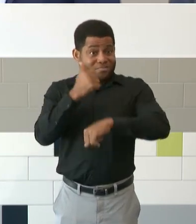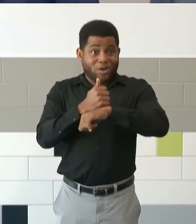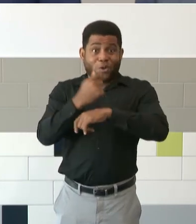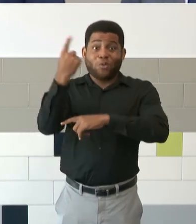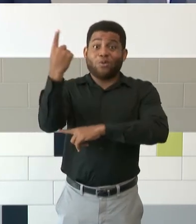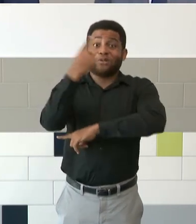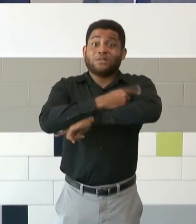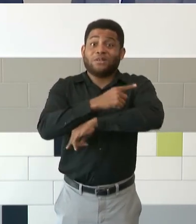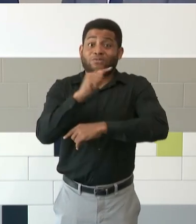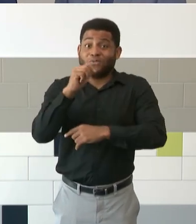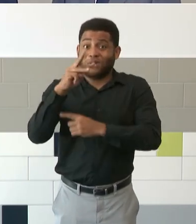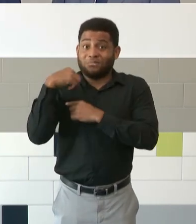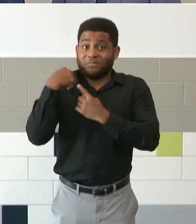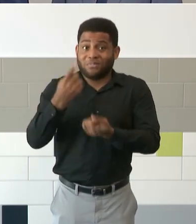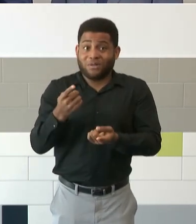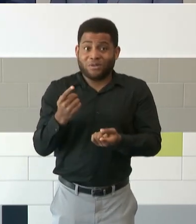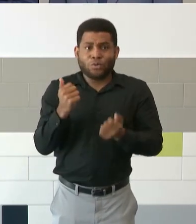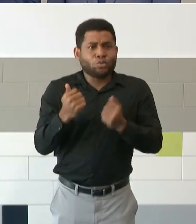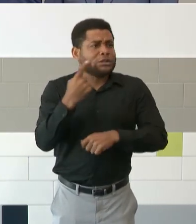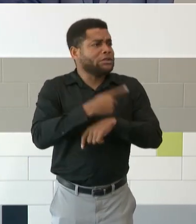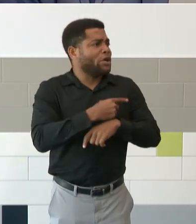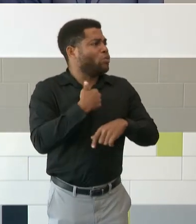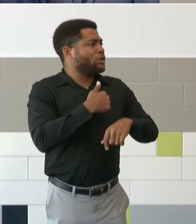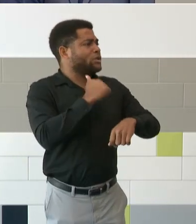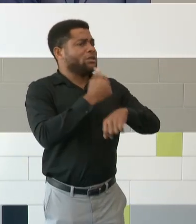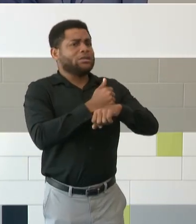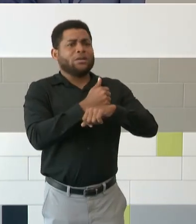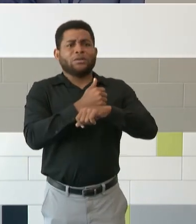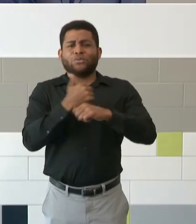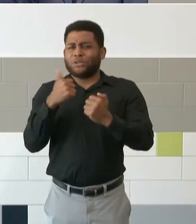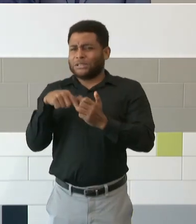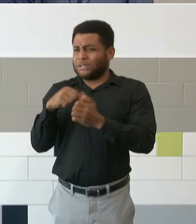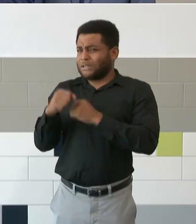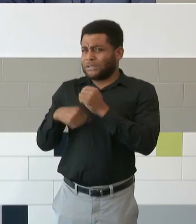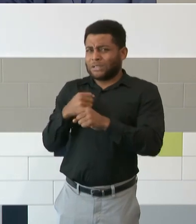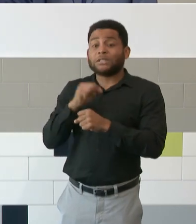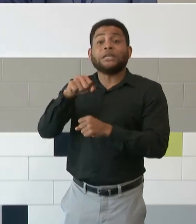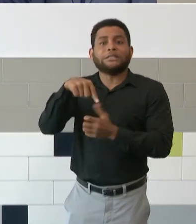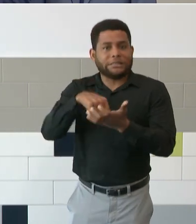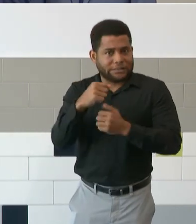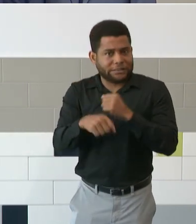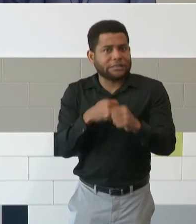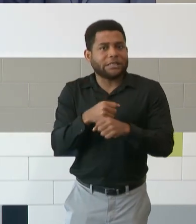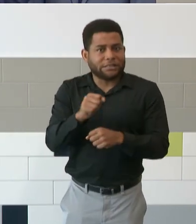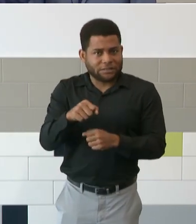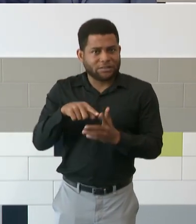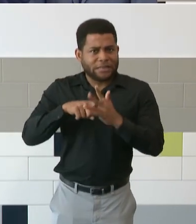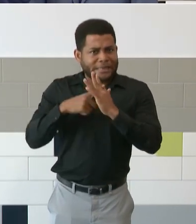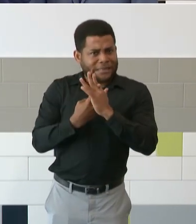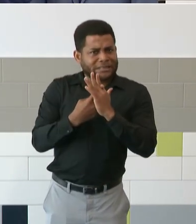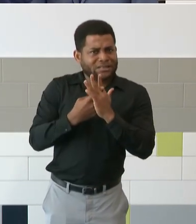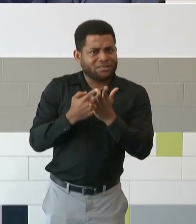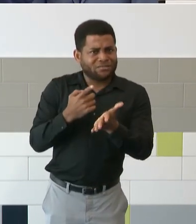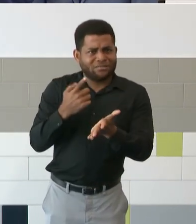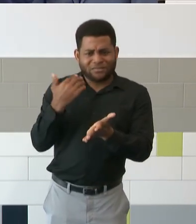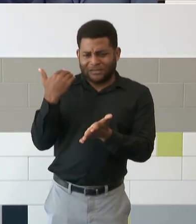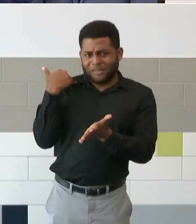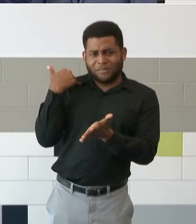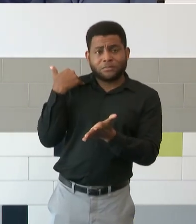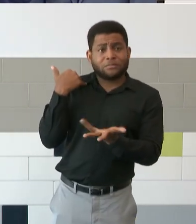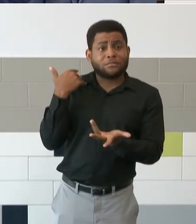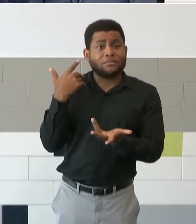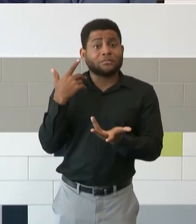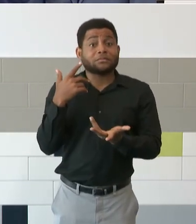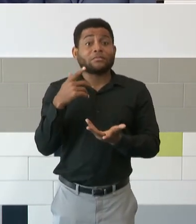This year? I think this year we went from a 4 day a 4 day